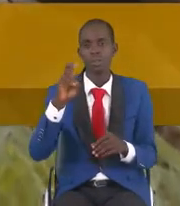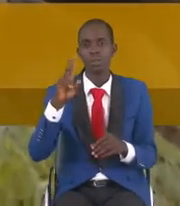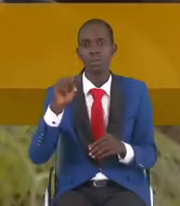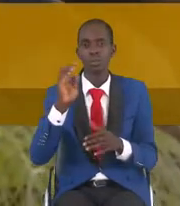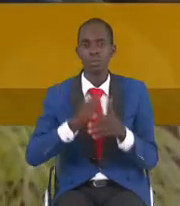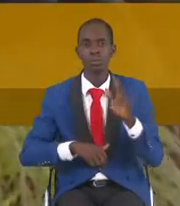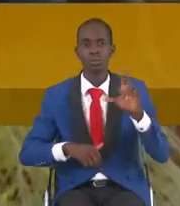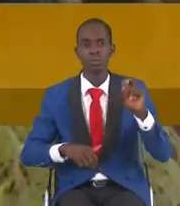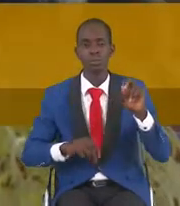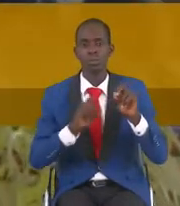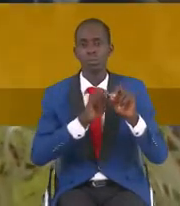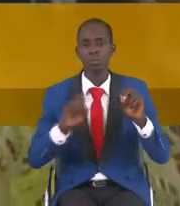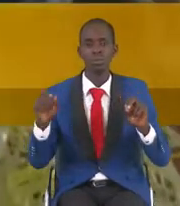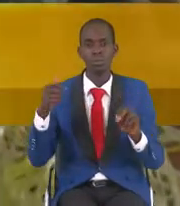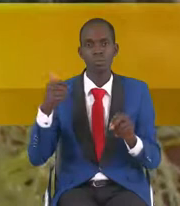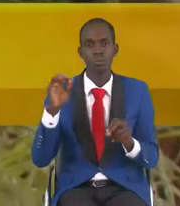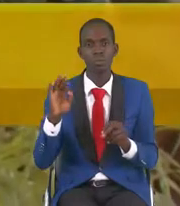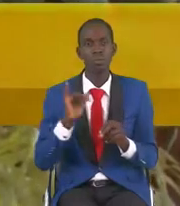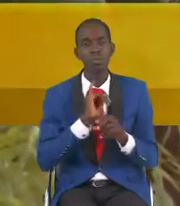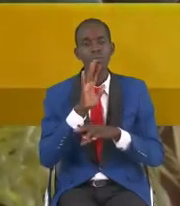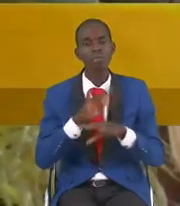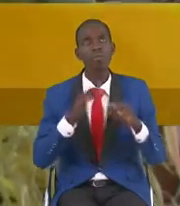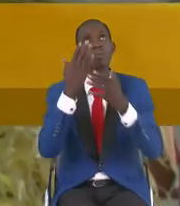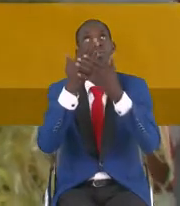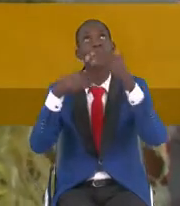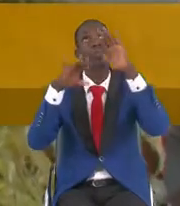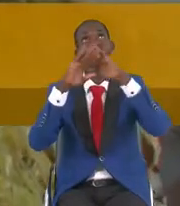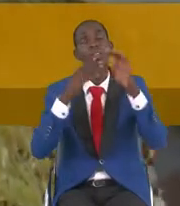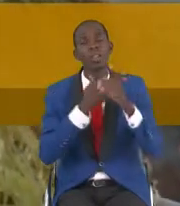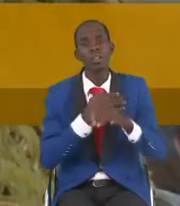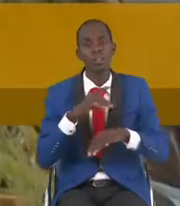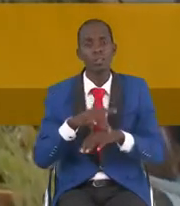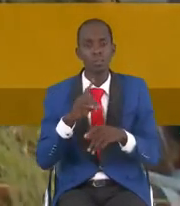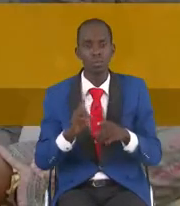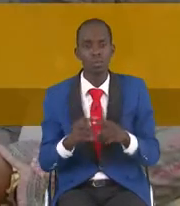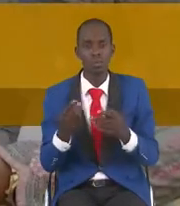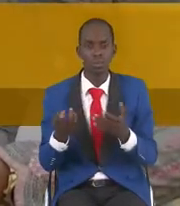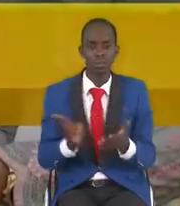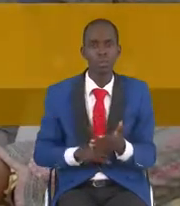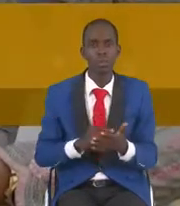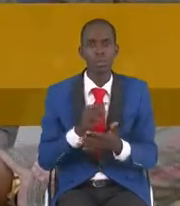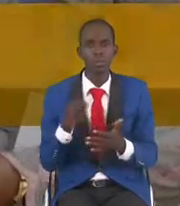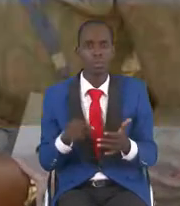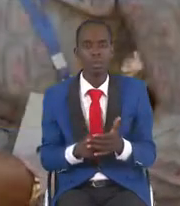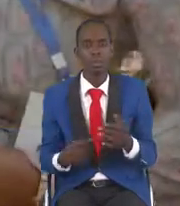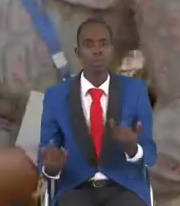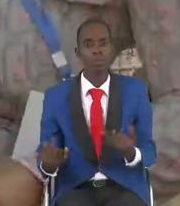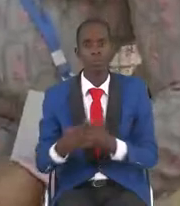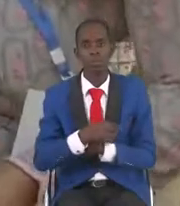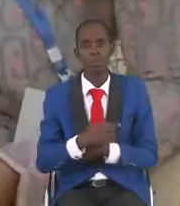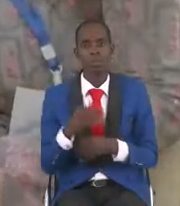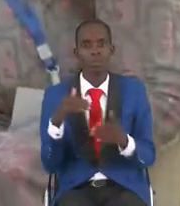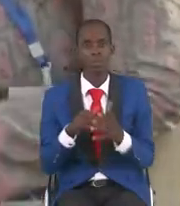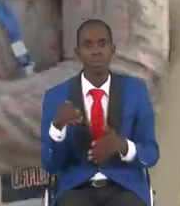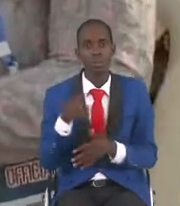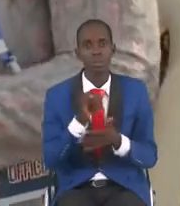19. I call heaven and earth to record this day against you that I have